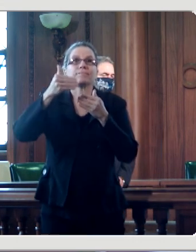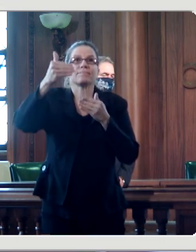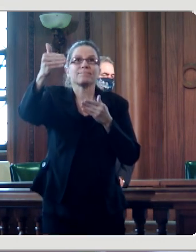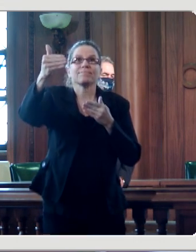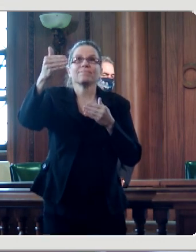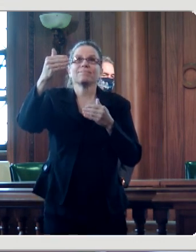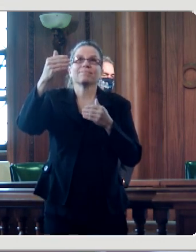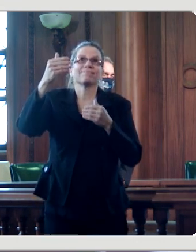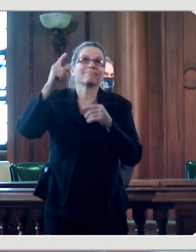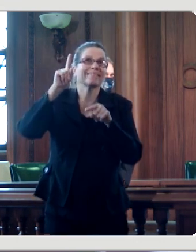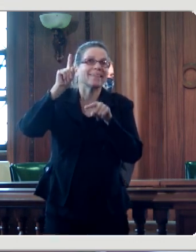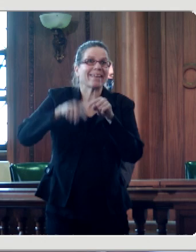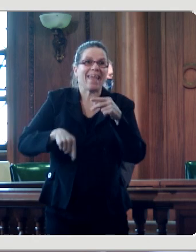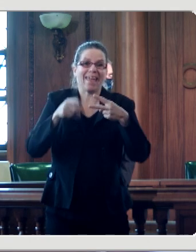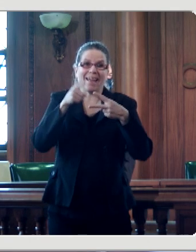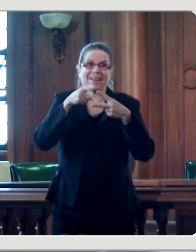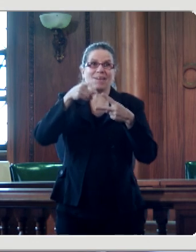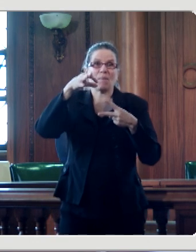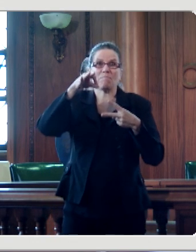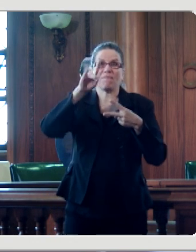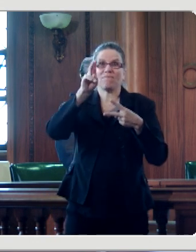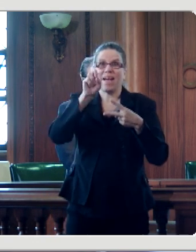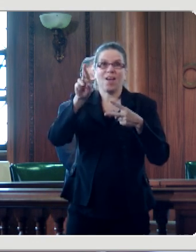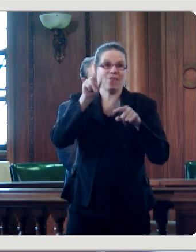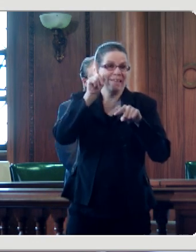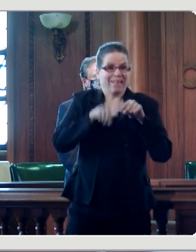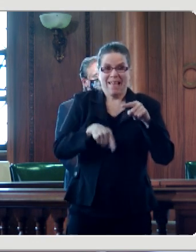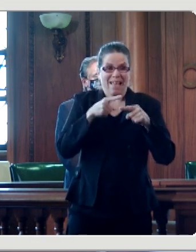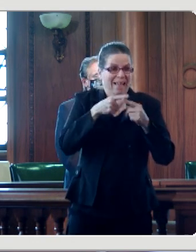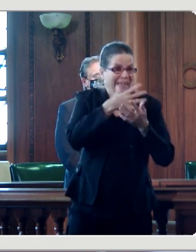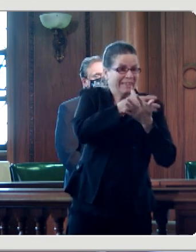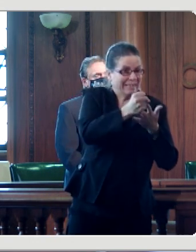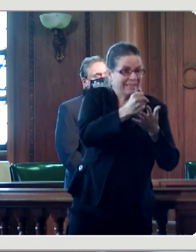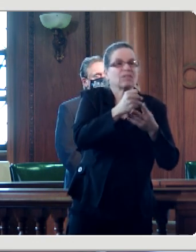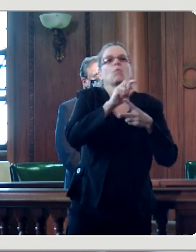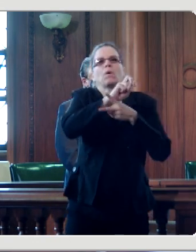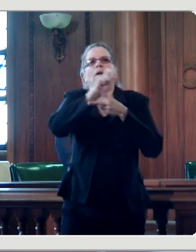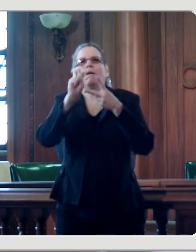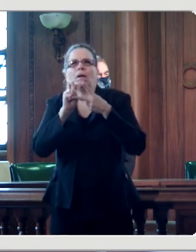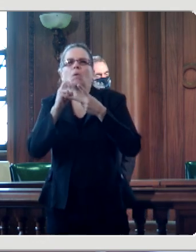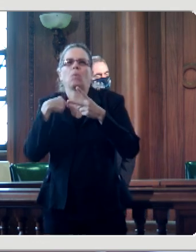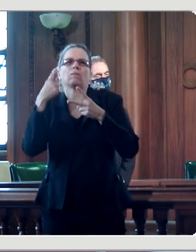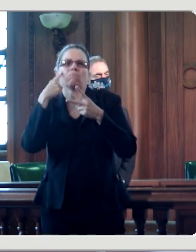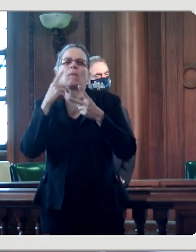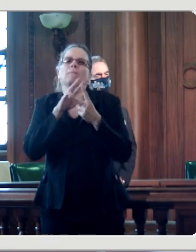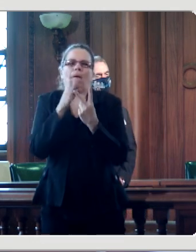4 weeks apart is what we are recommending to be